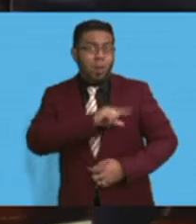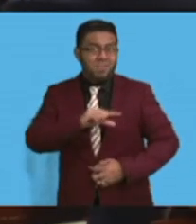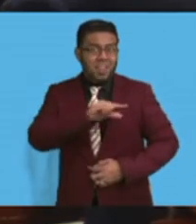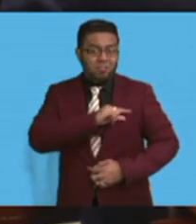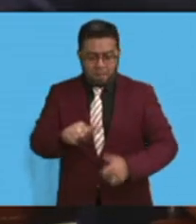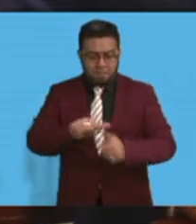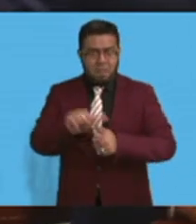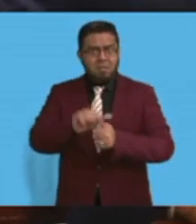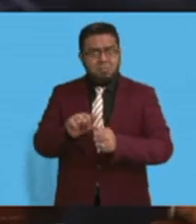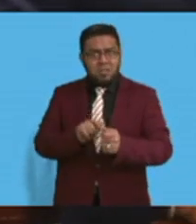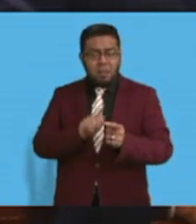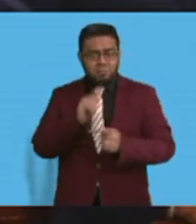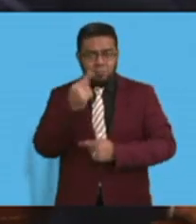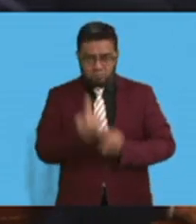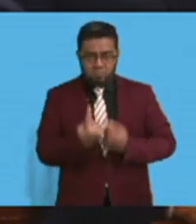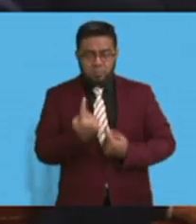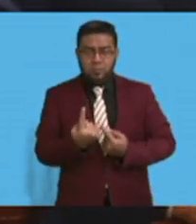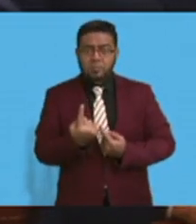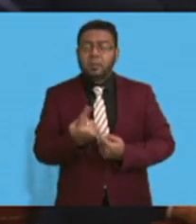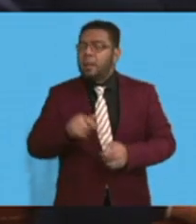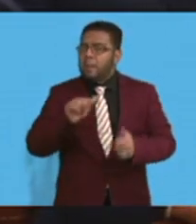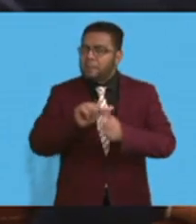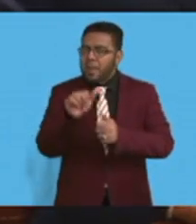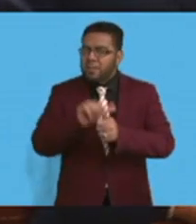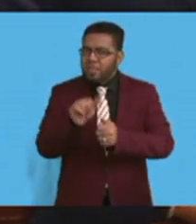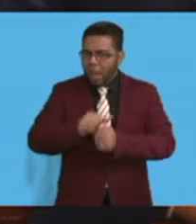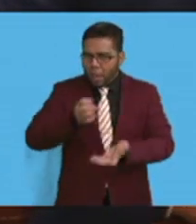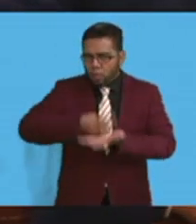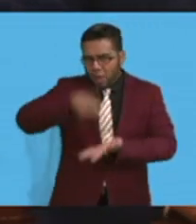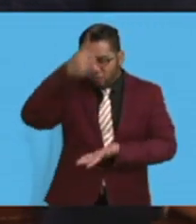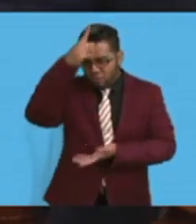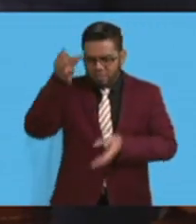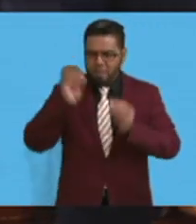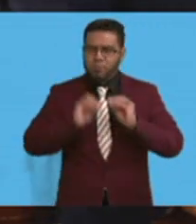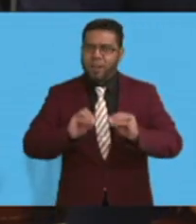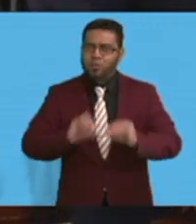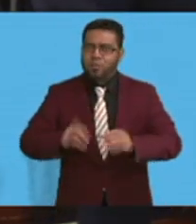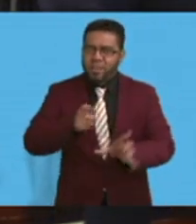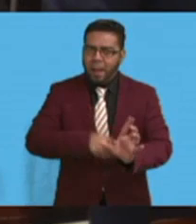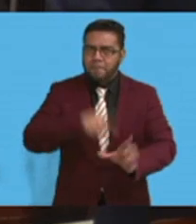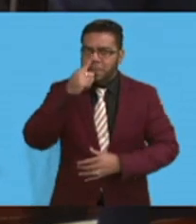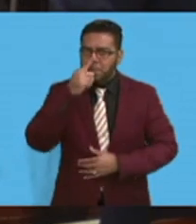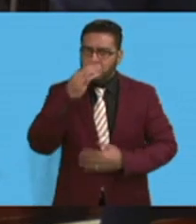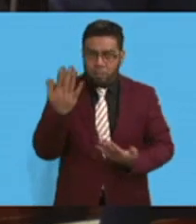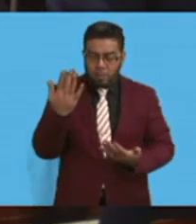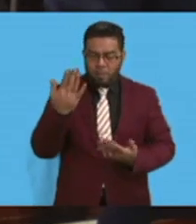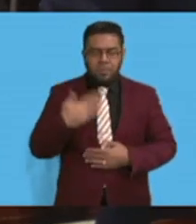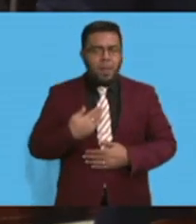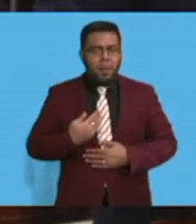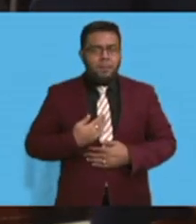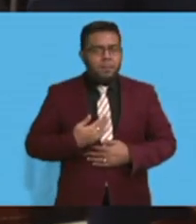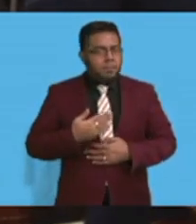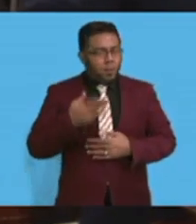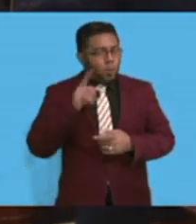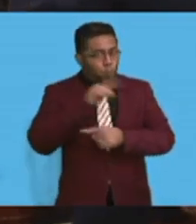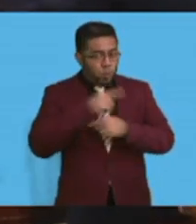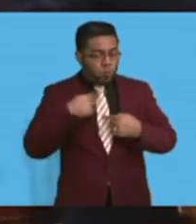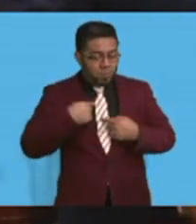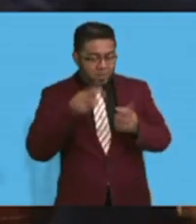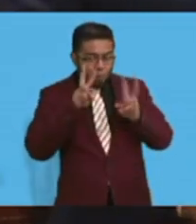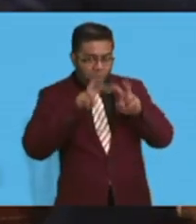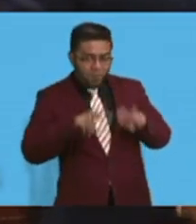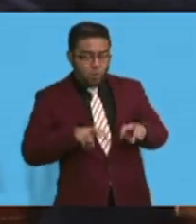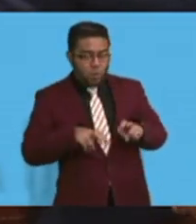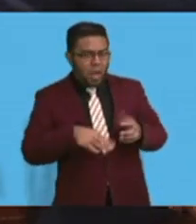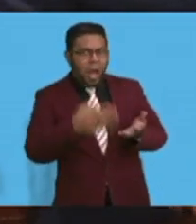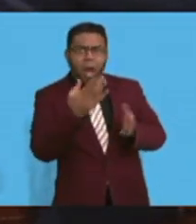better themselves and ultimately better the education they provide to our young people. Madam Speaker, we're going to comprehensively review our